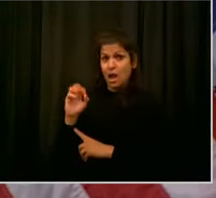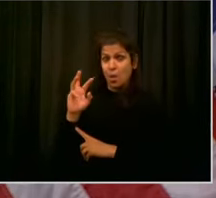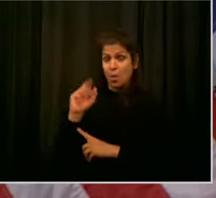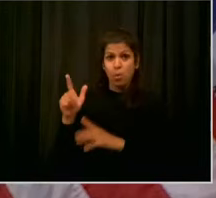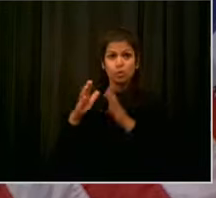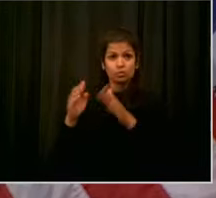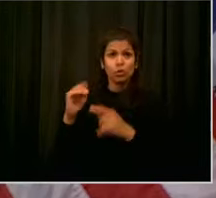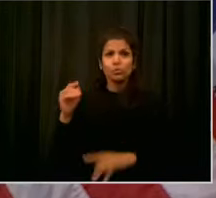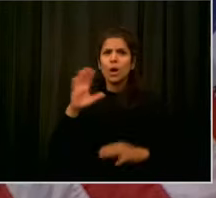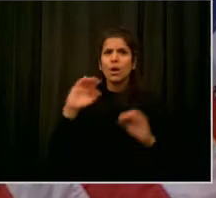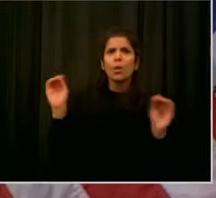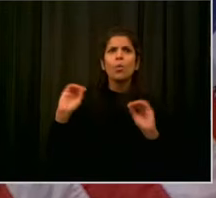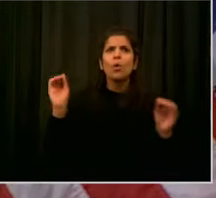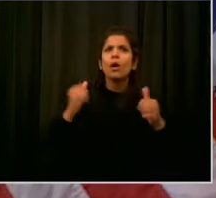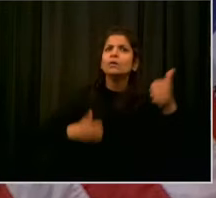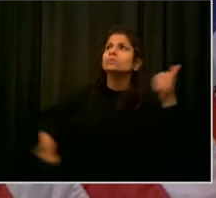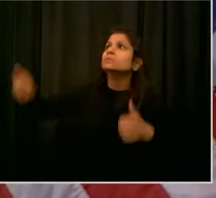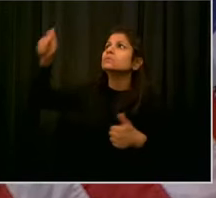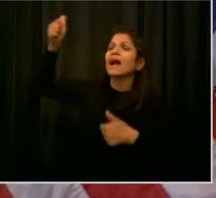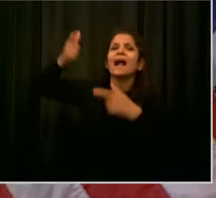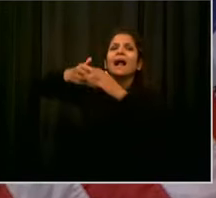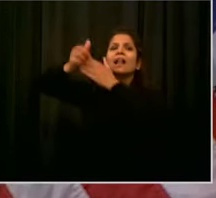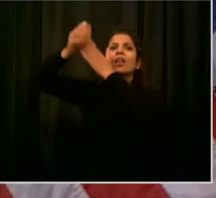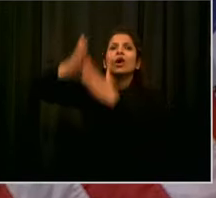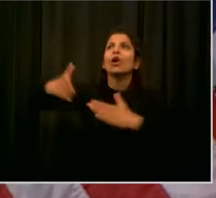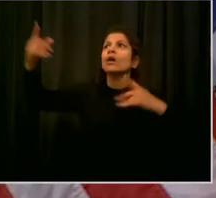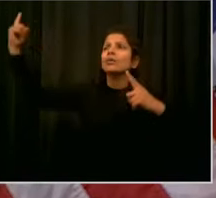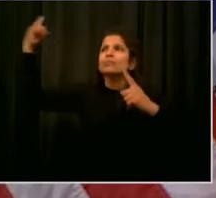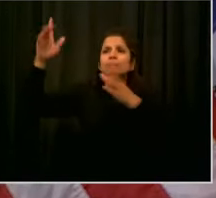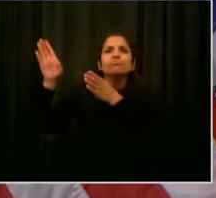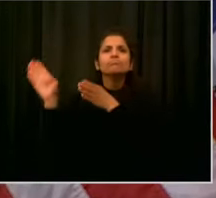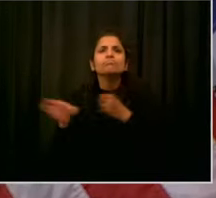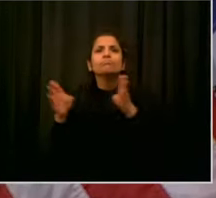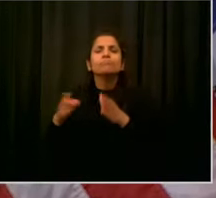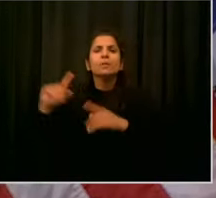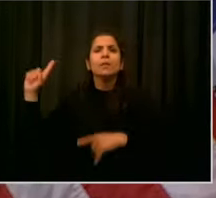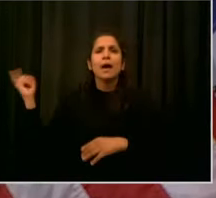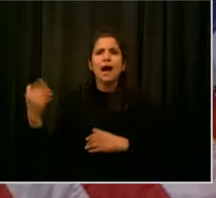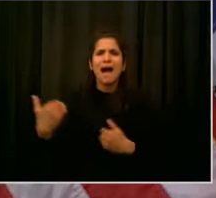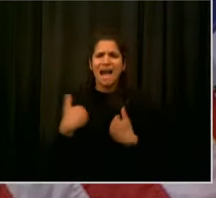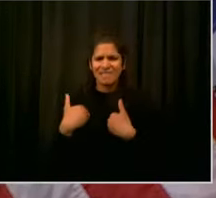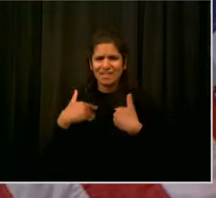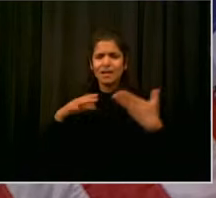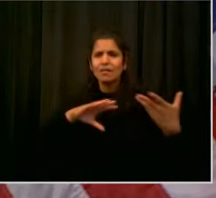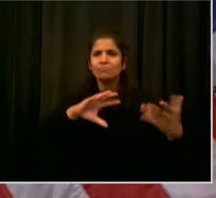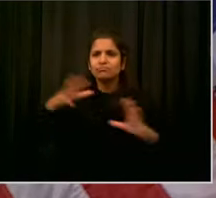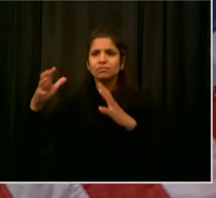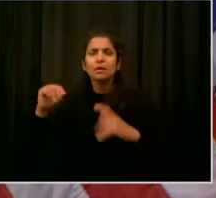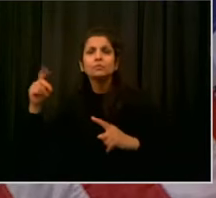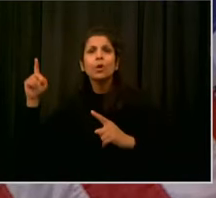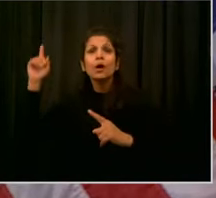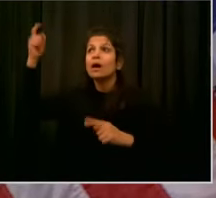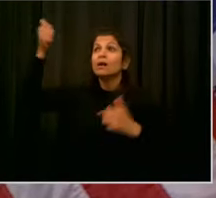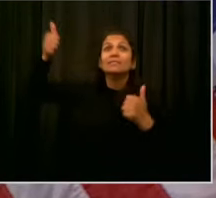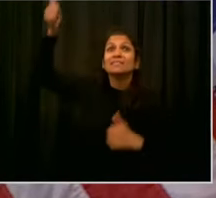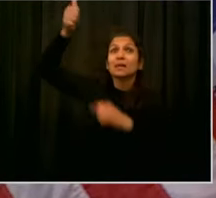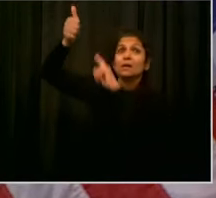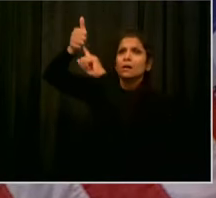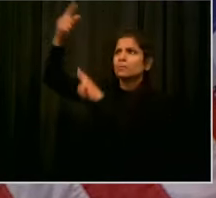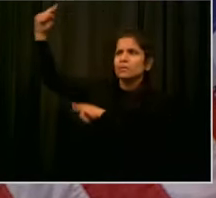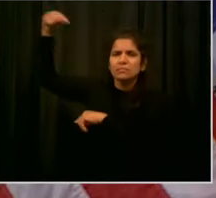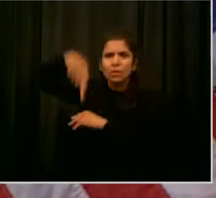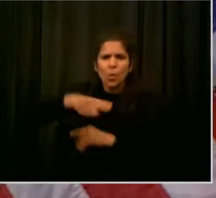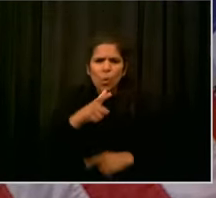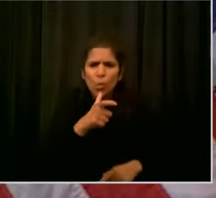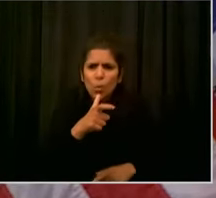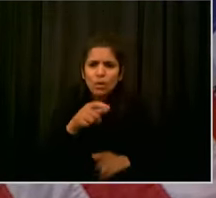Street, of course, liked to move around a lot and could have been very difficult, could have been very tense, but a real organic dialogue started between police